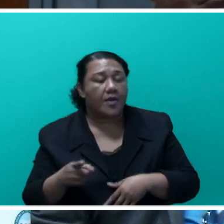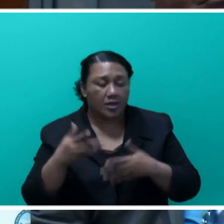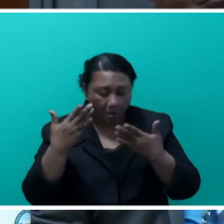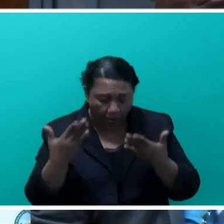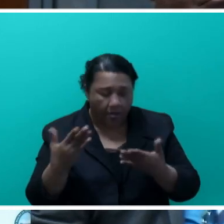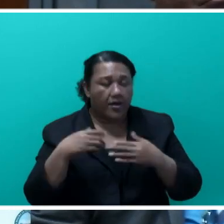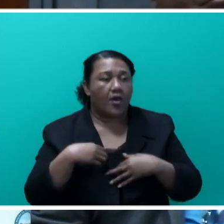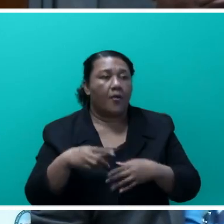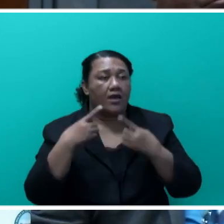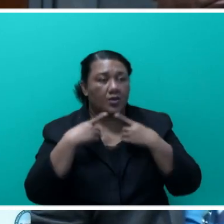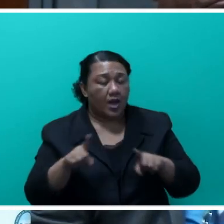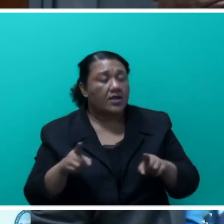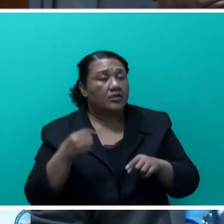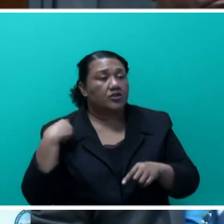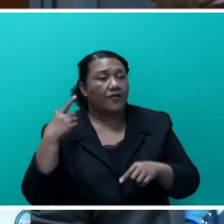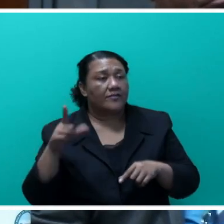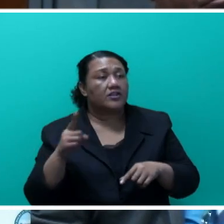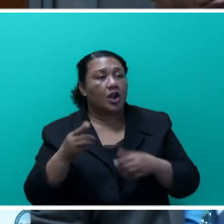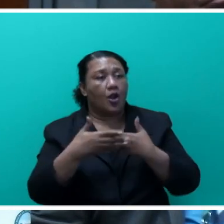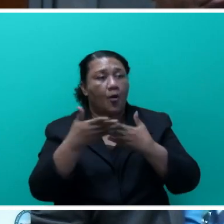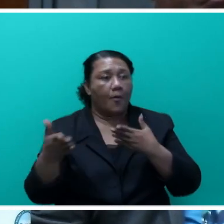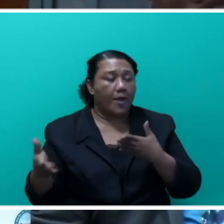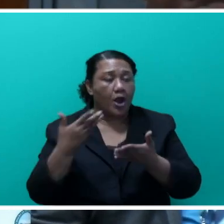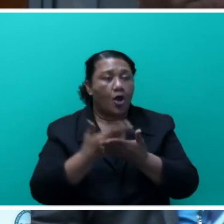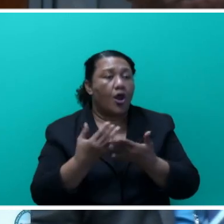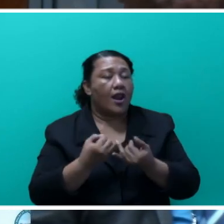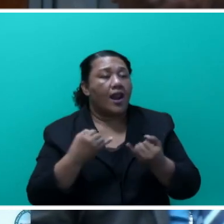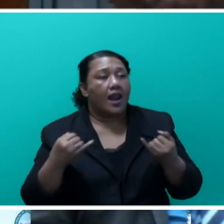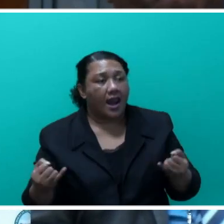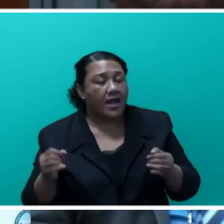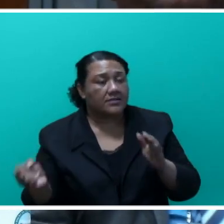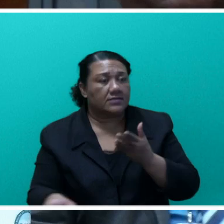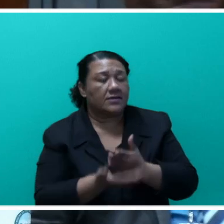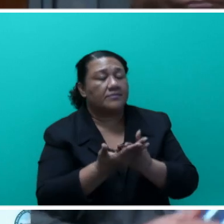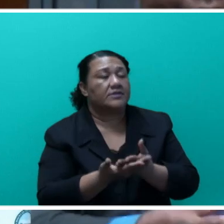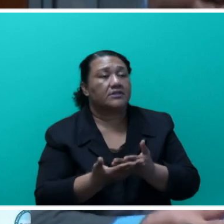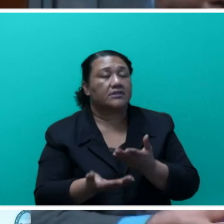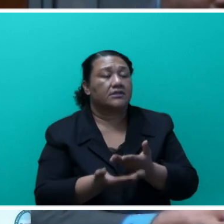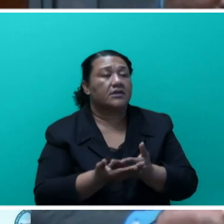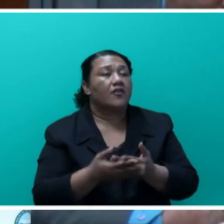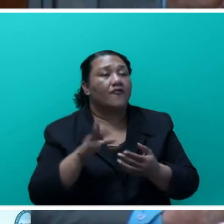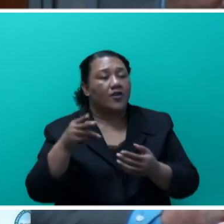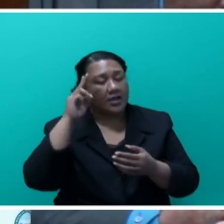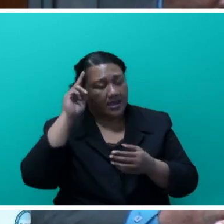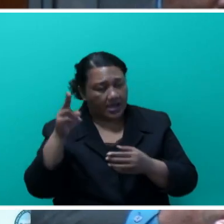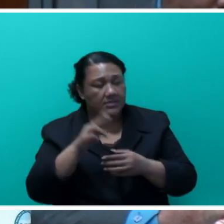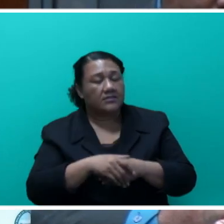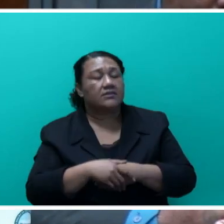that we are now officially opening the online submission period of Phase 2 of the National Housing Policy